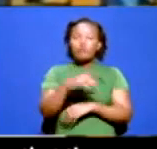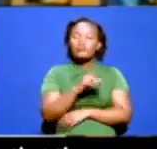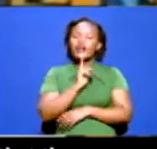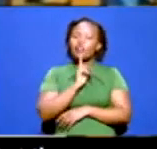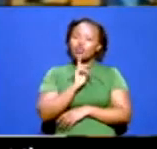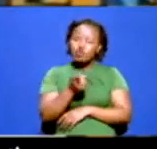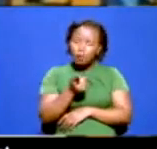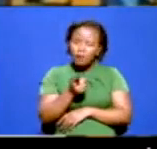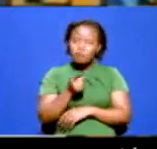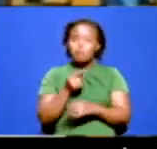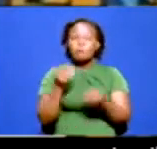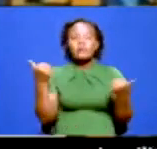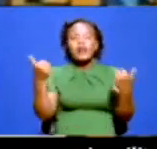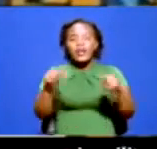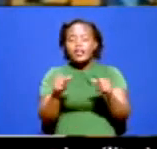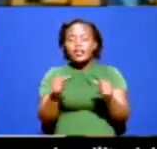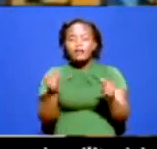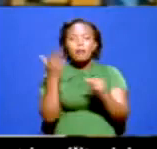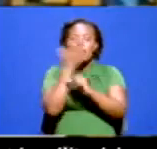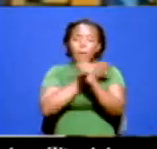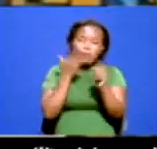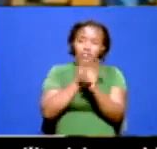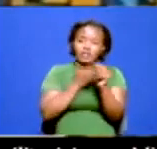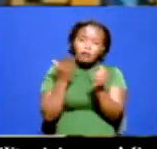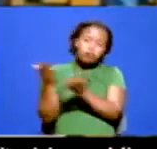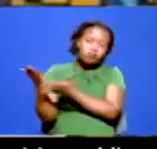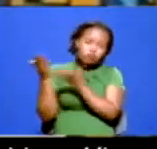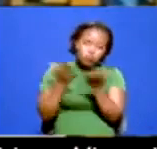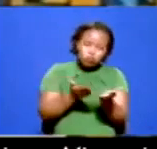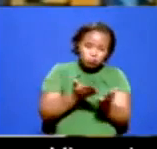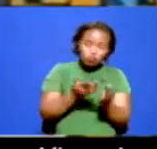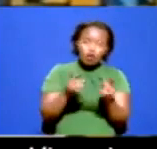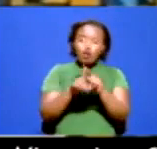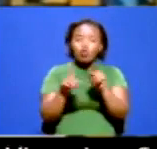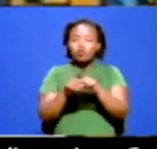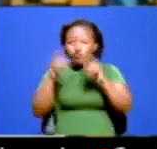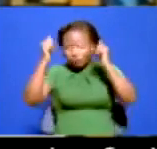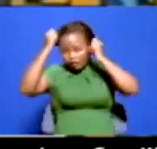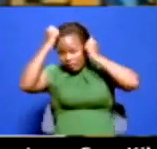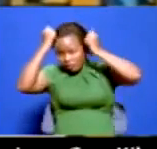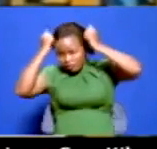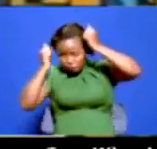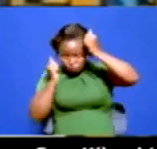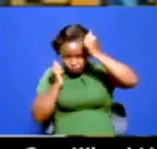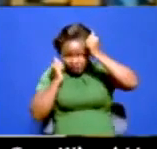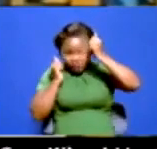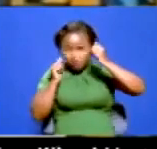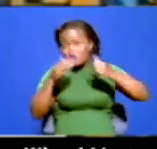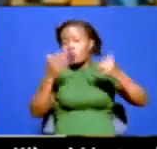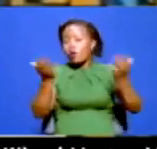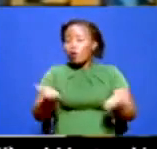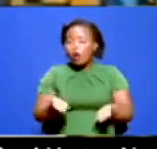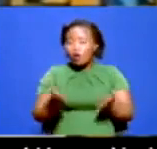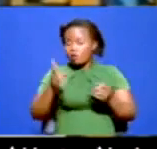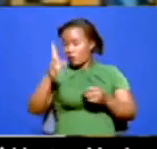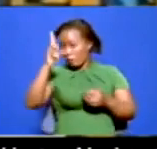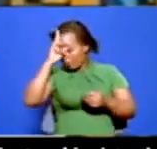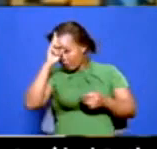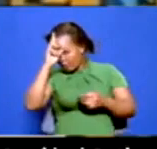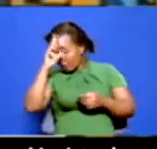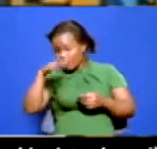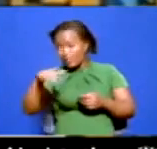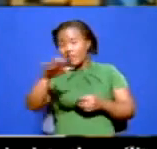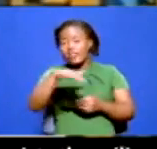coming into our messes for the soldiers, whether you're talking about soldiers here, whether you're talking about the police at Kiganjo who are